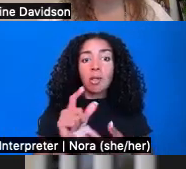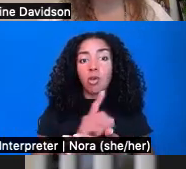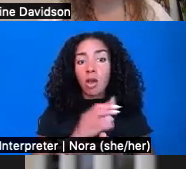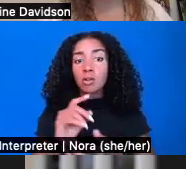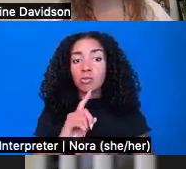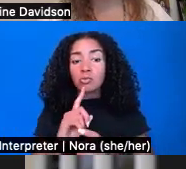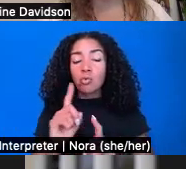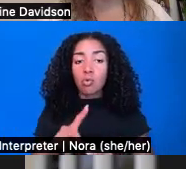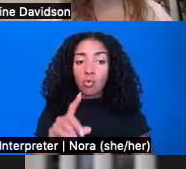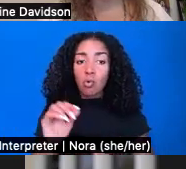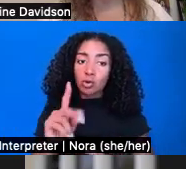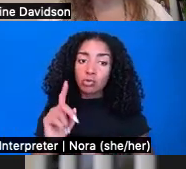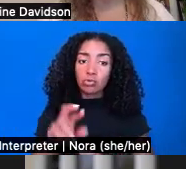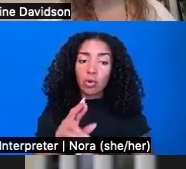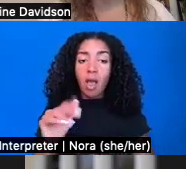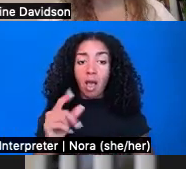Order Act coming up.